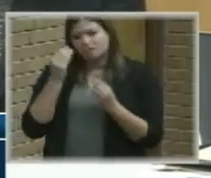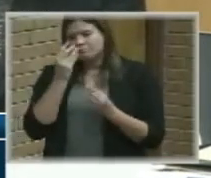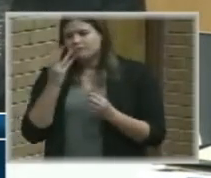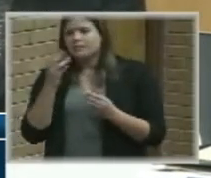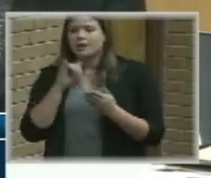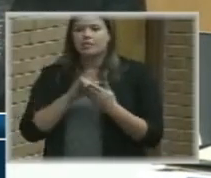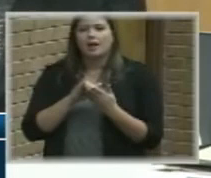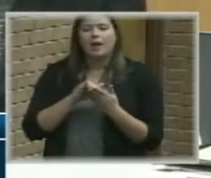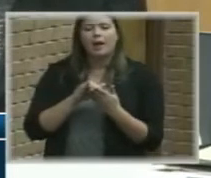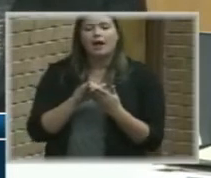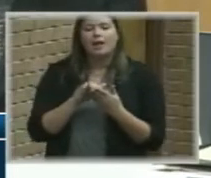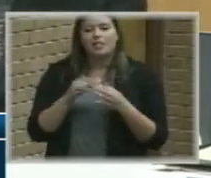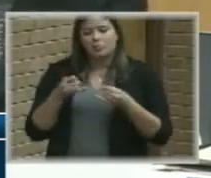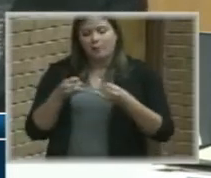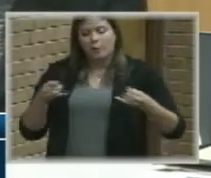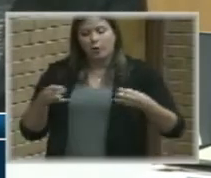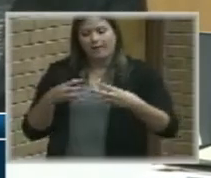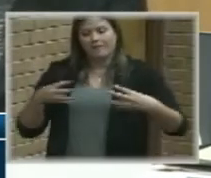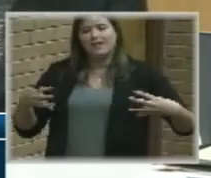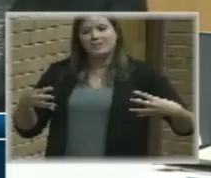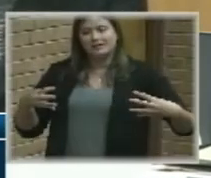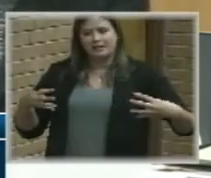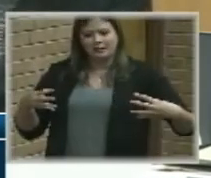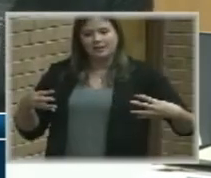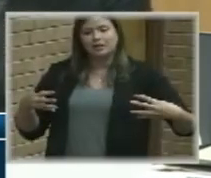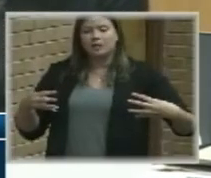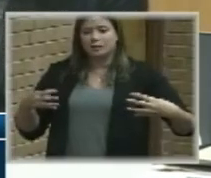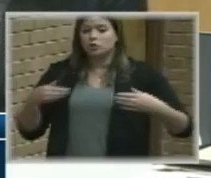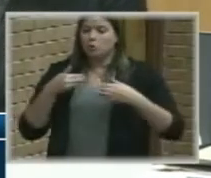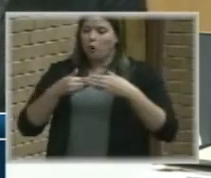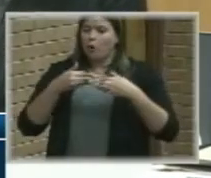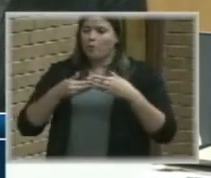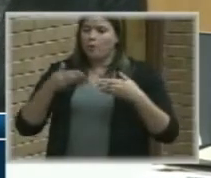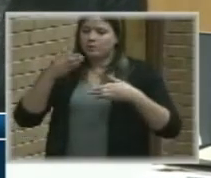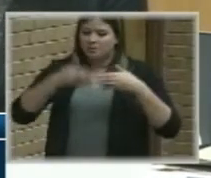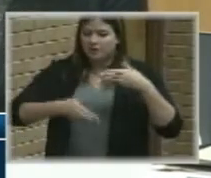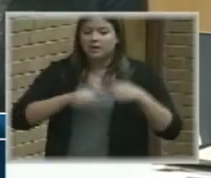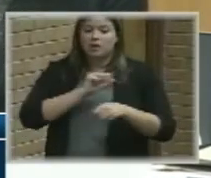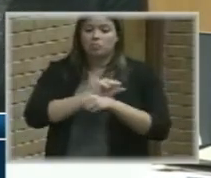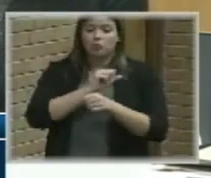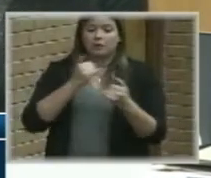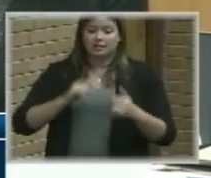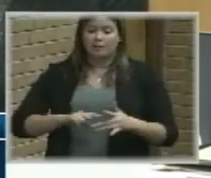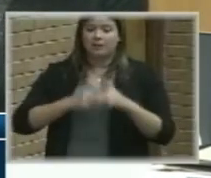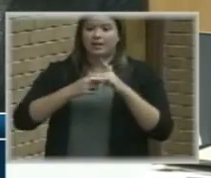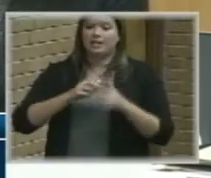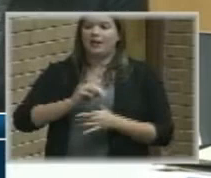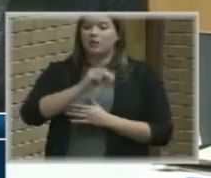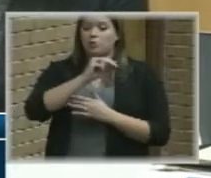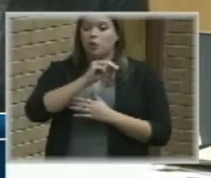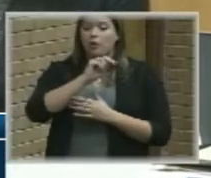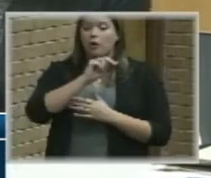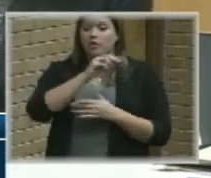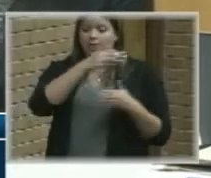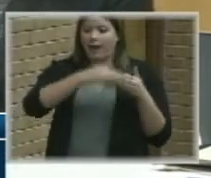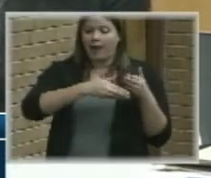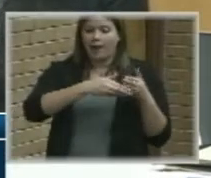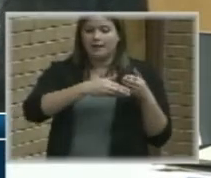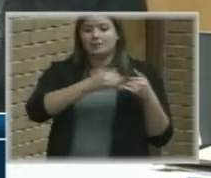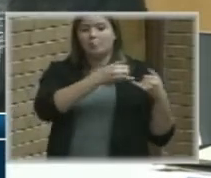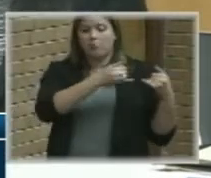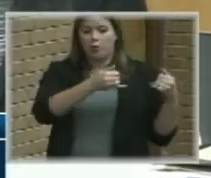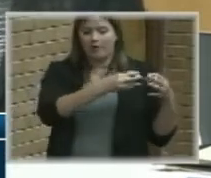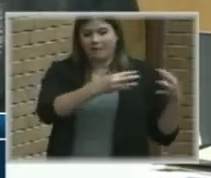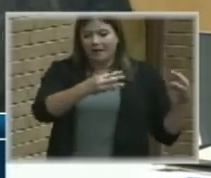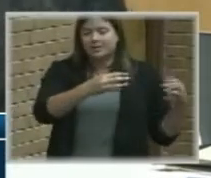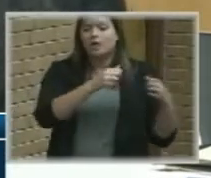South End border fencing is nearly complete, and work is beginning on the north end border fencing. With